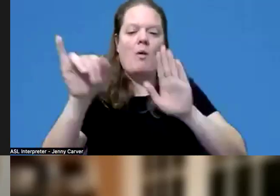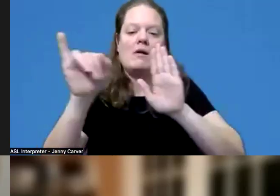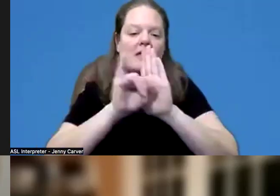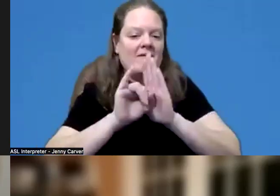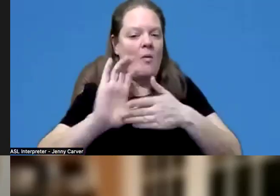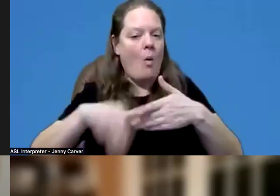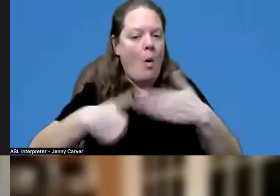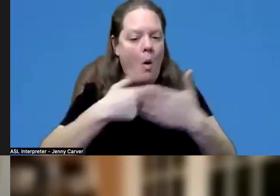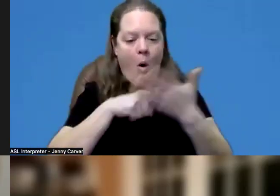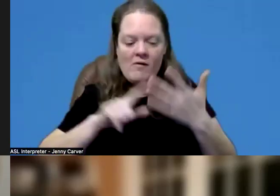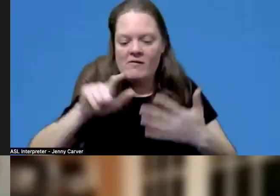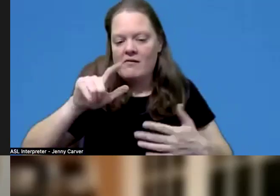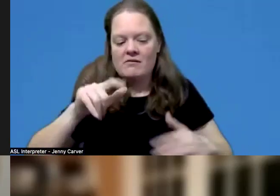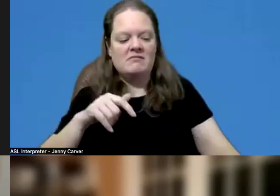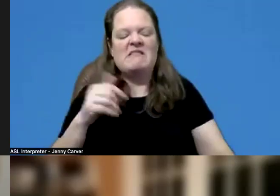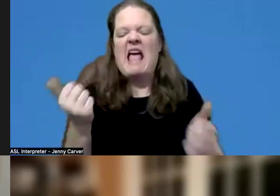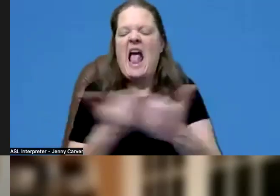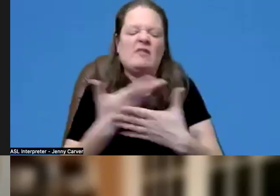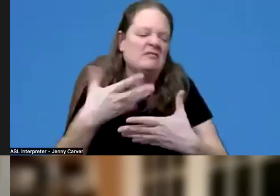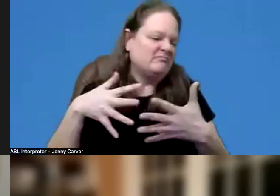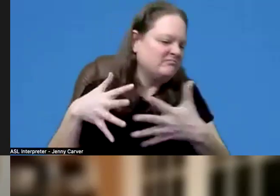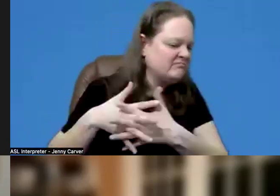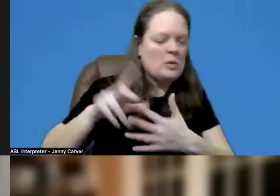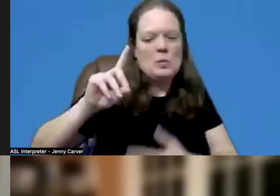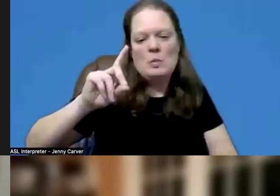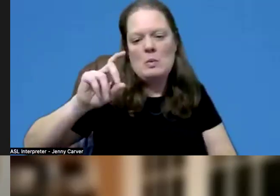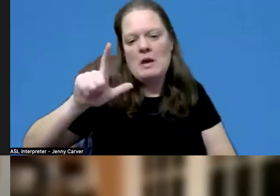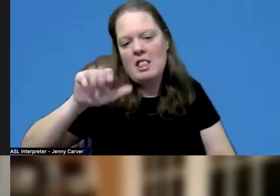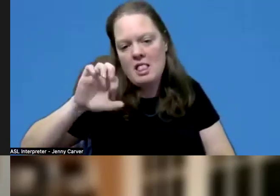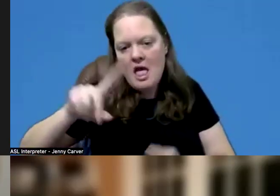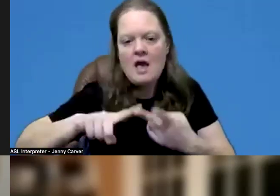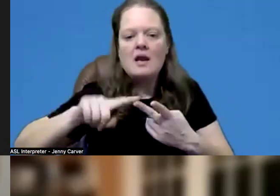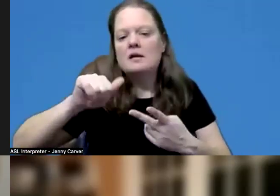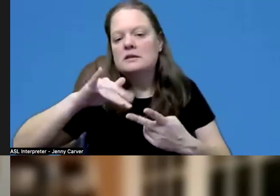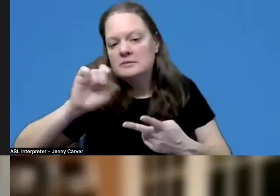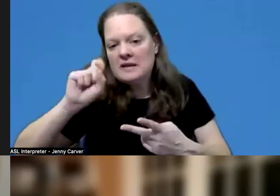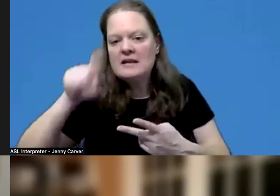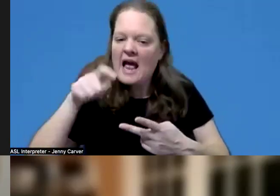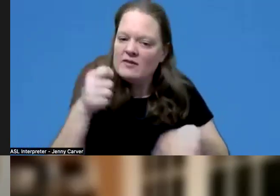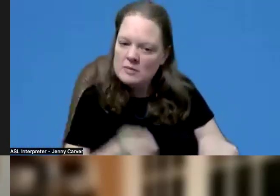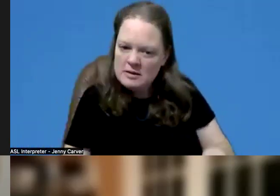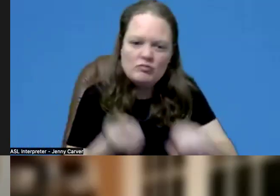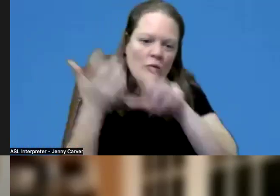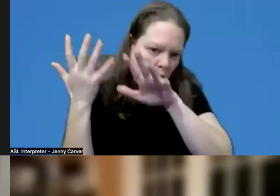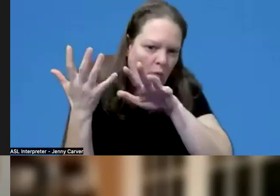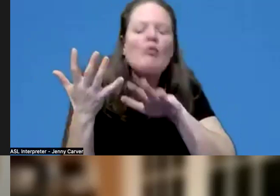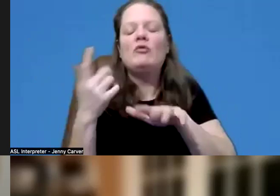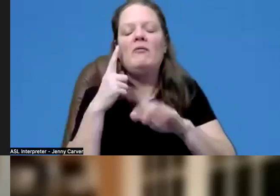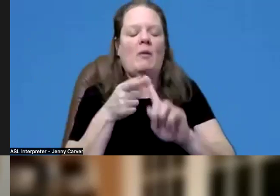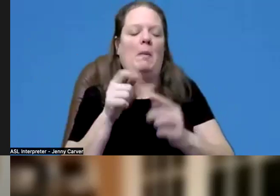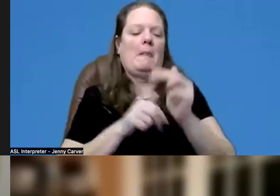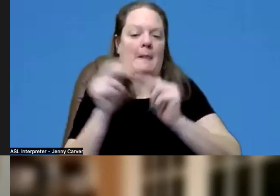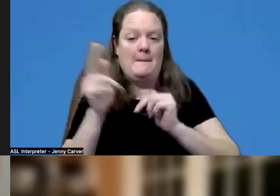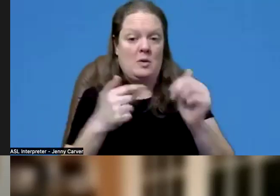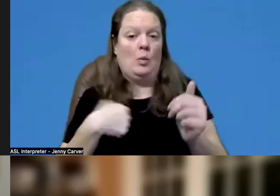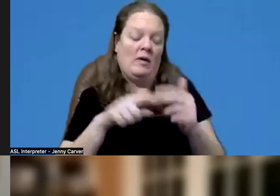the lead contaminant and asbestos that required to be abated and removed from the building. So we